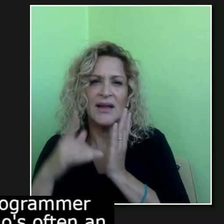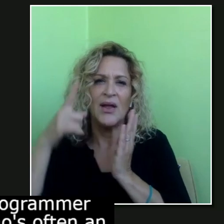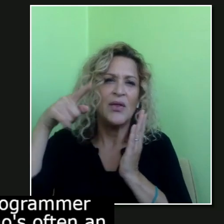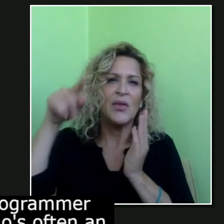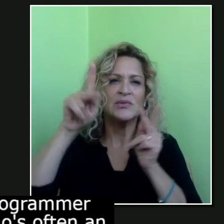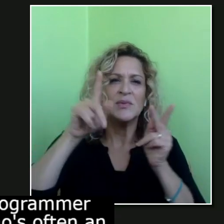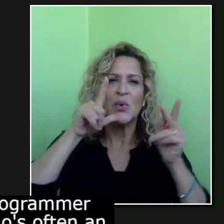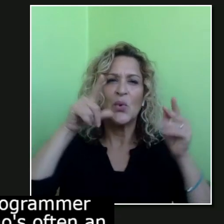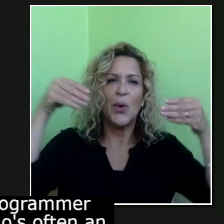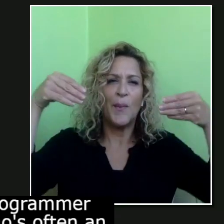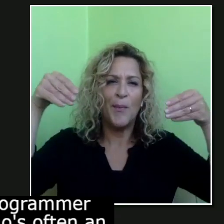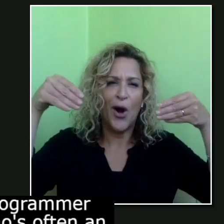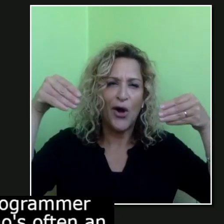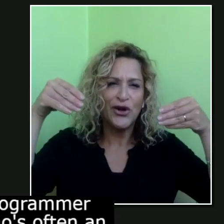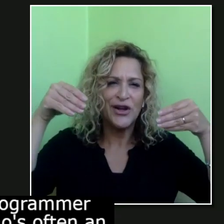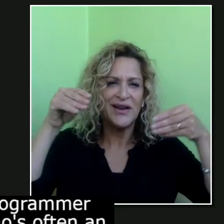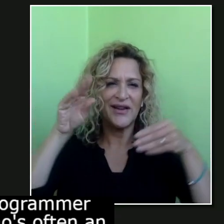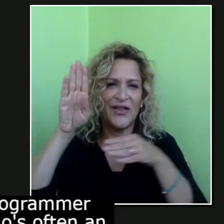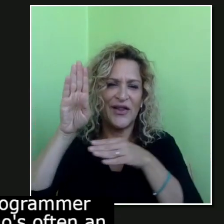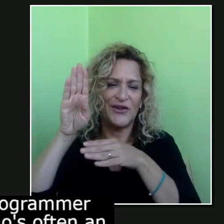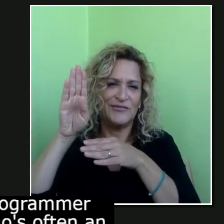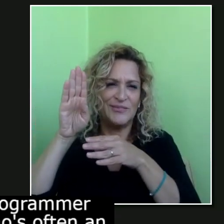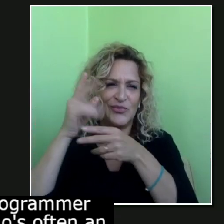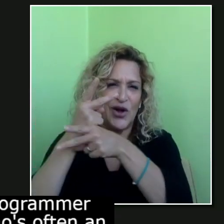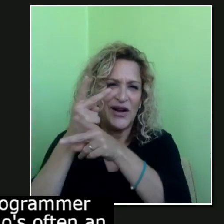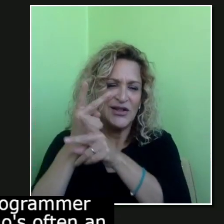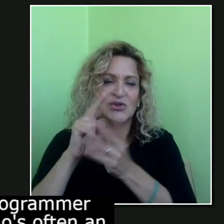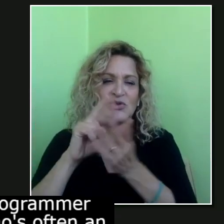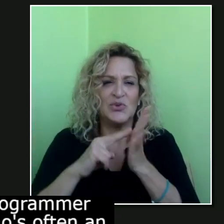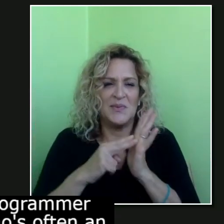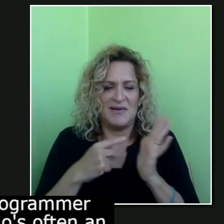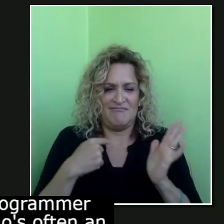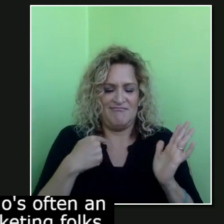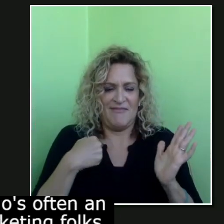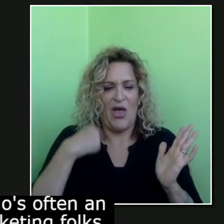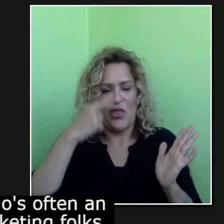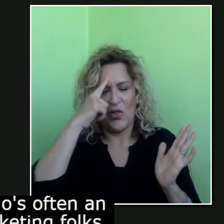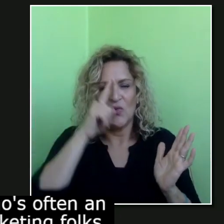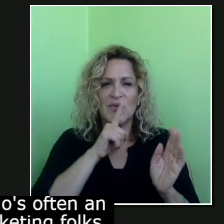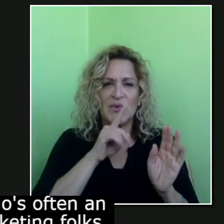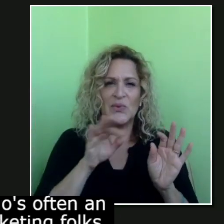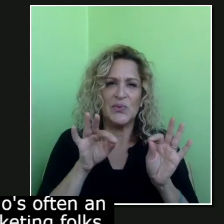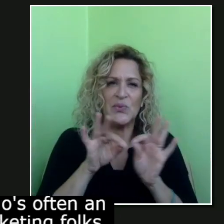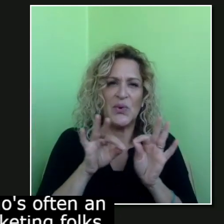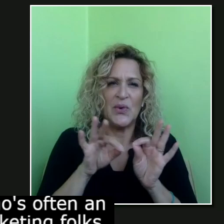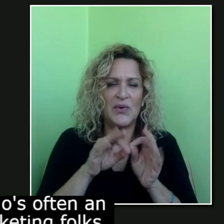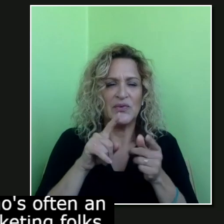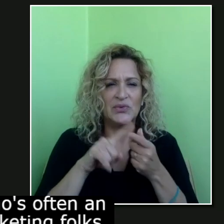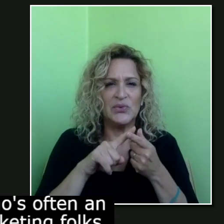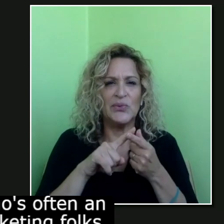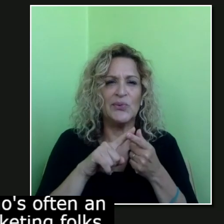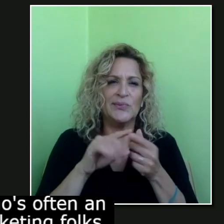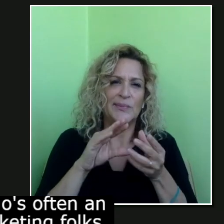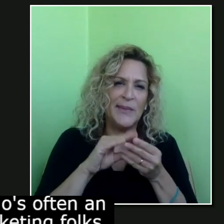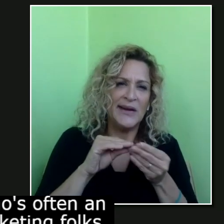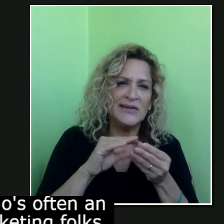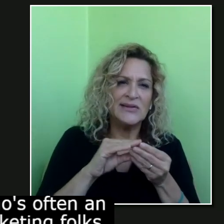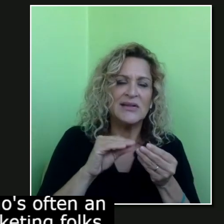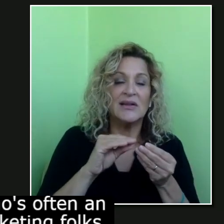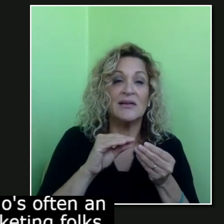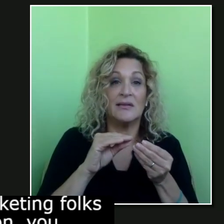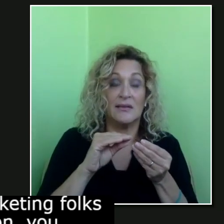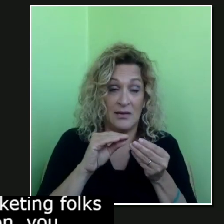like. And so I thought it was useful to mention that, in terms of putting the toolkit into action,